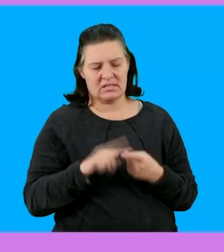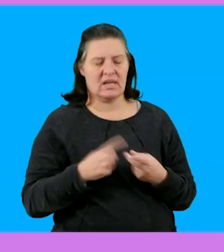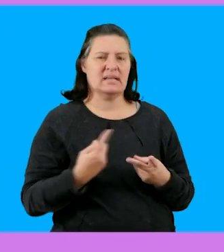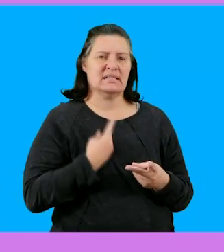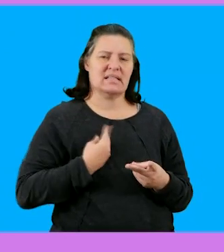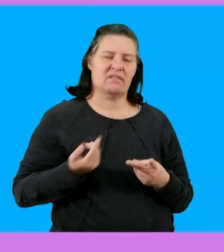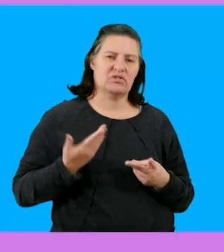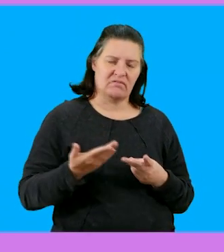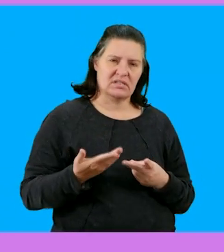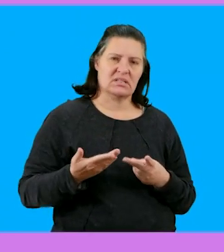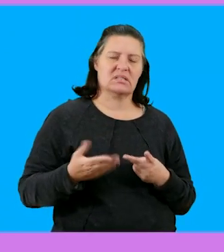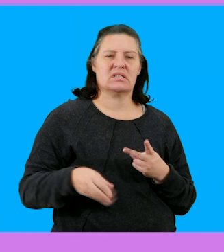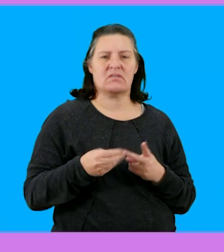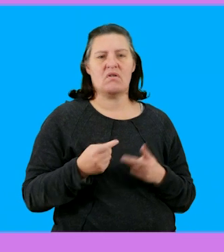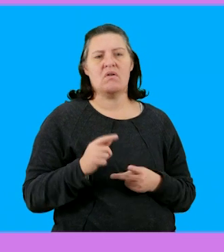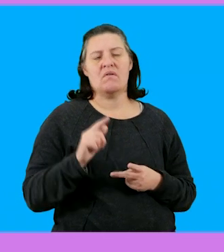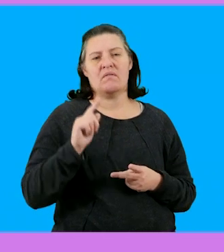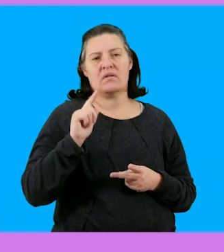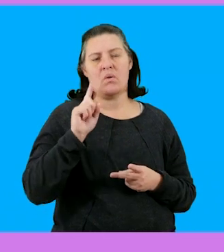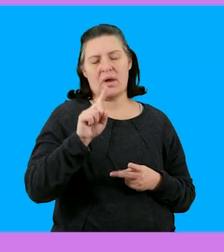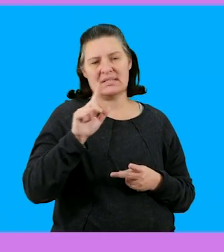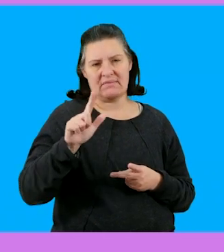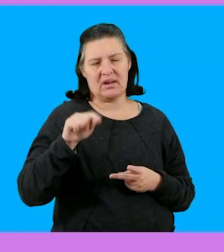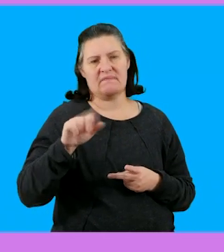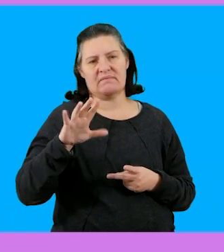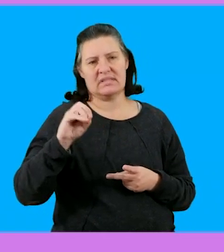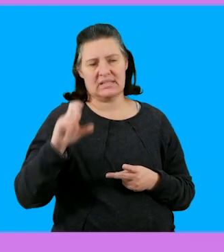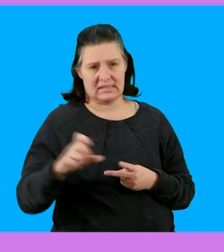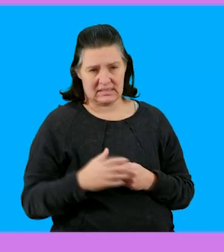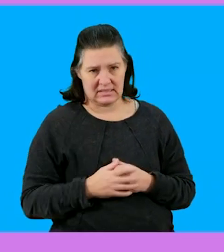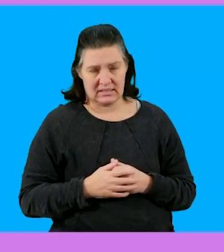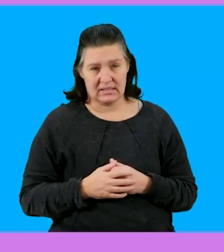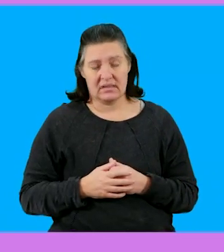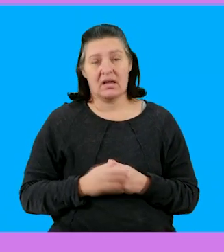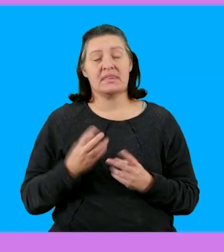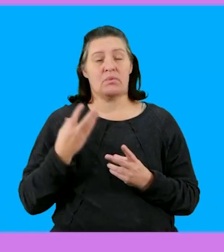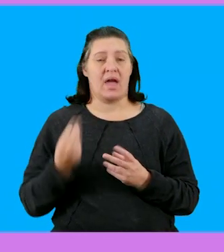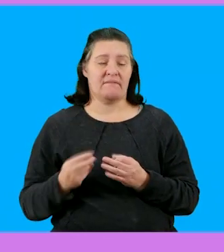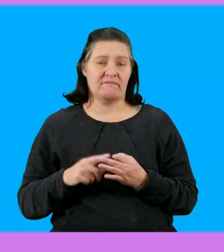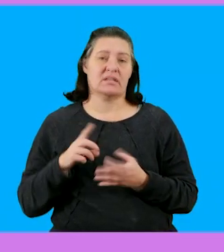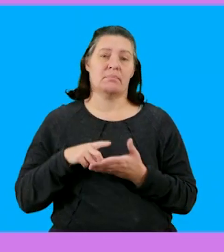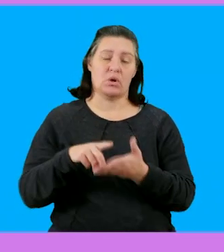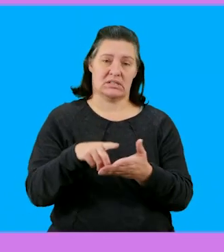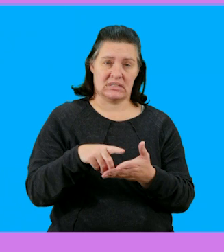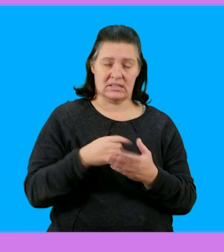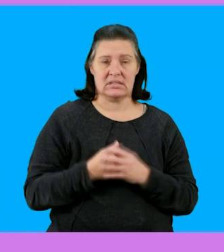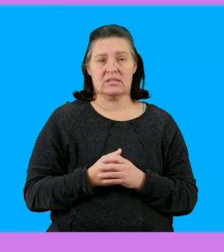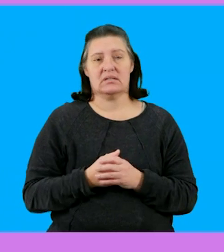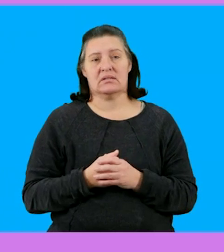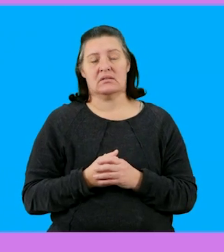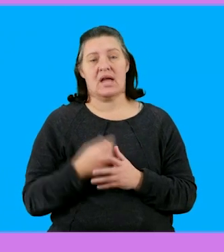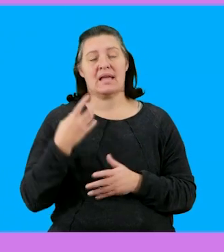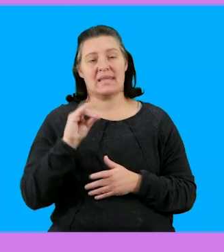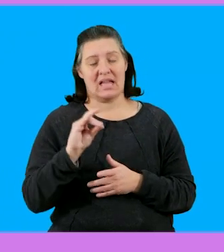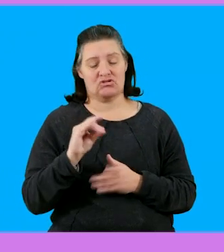Rand, the self-service banking subscription fee of 17 Rand 50 cents. Then thereafter we have our deposits.